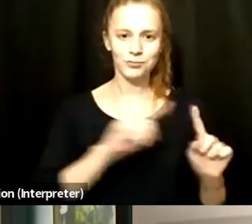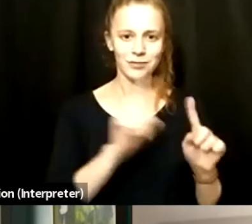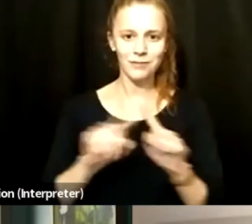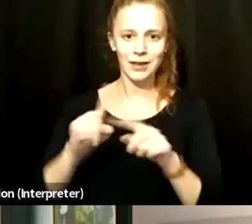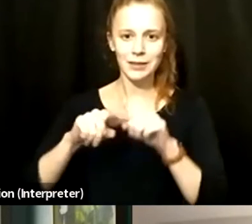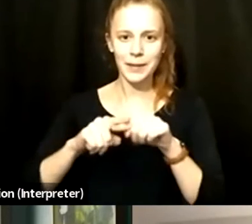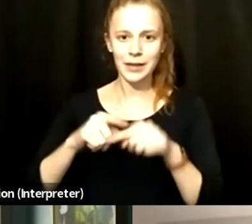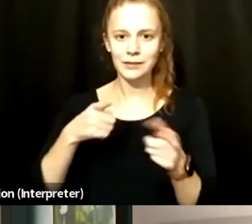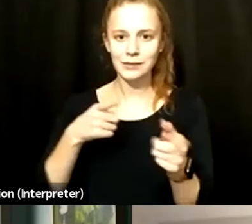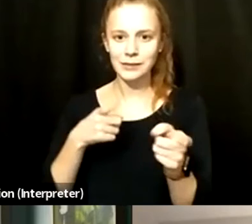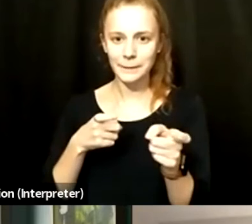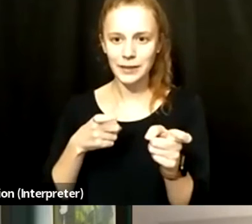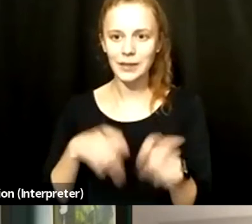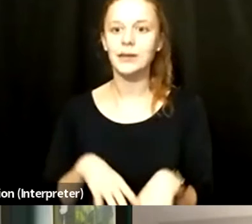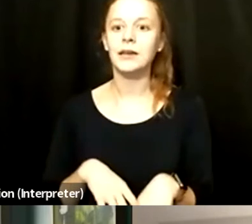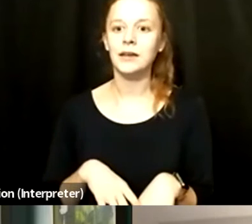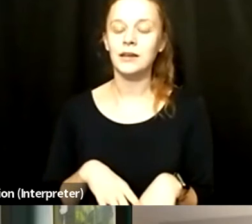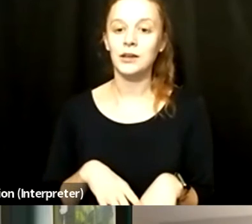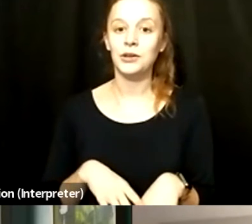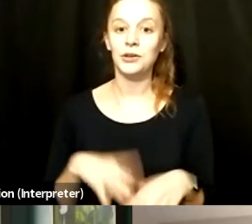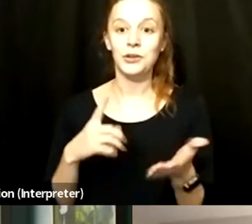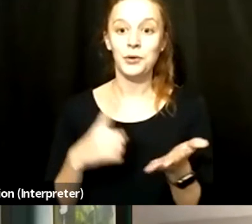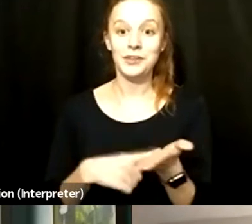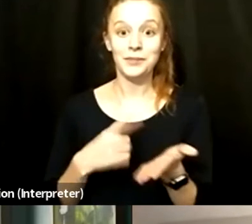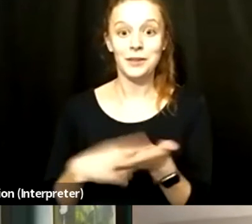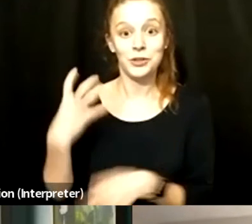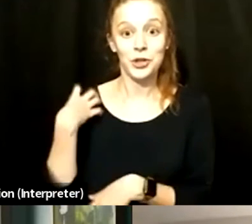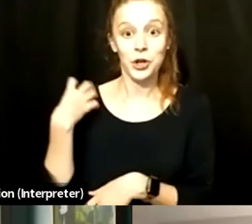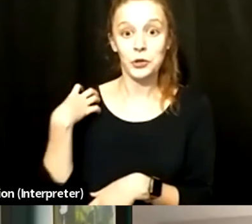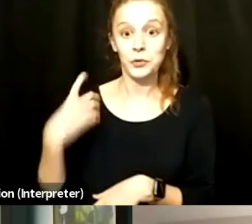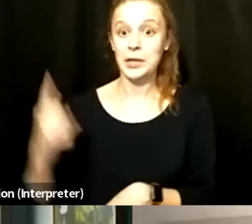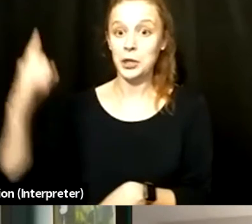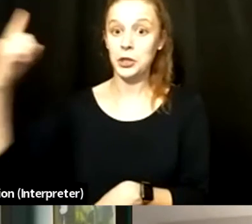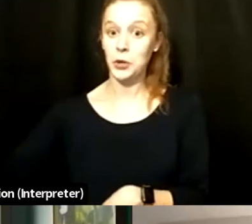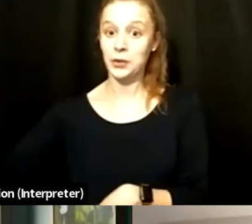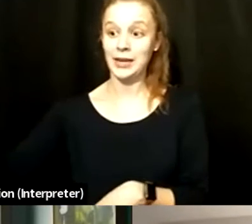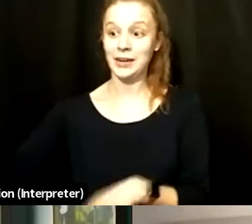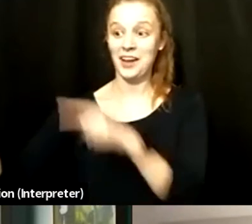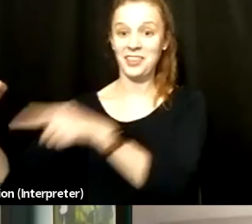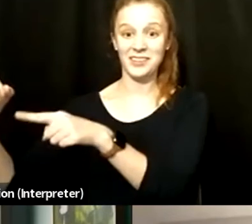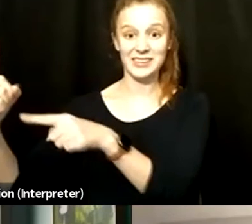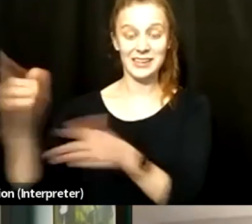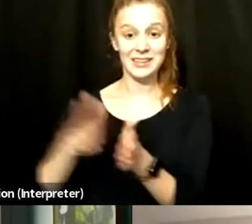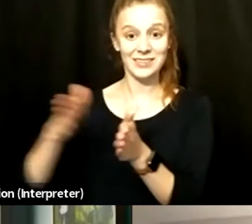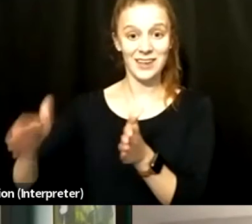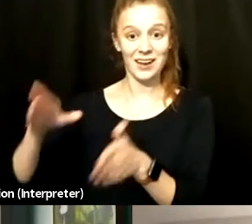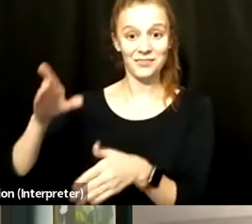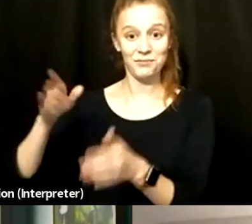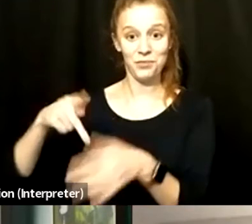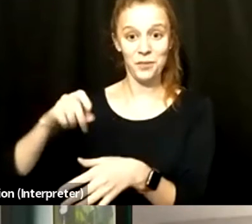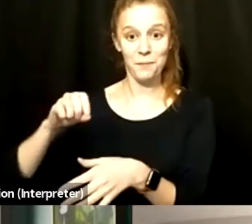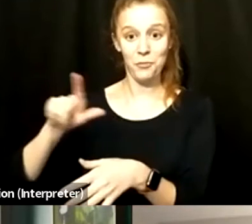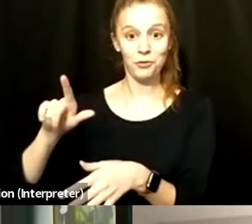the faster, less disabled side of the pool. And so I think there definitely a blend